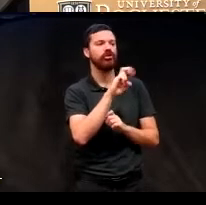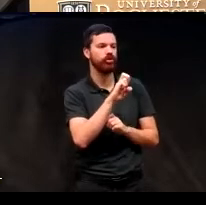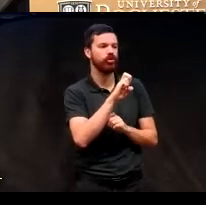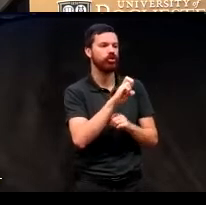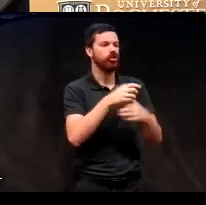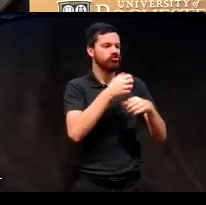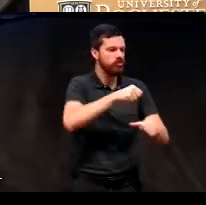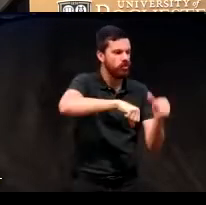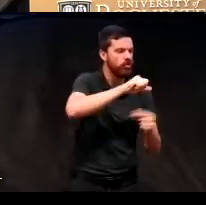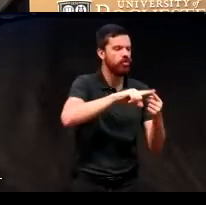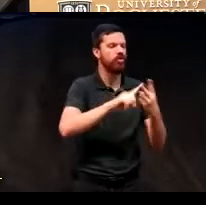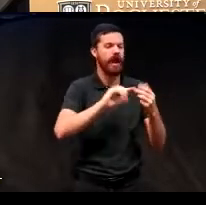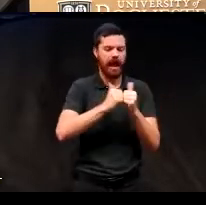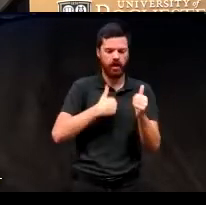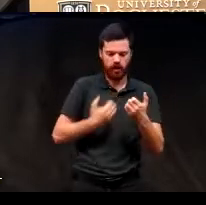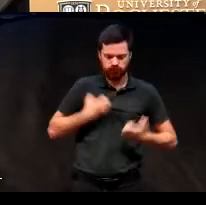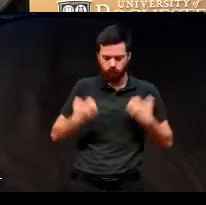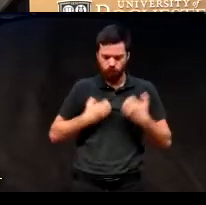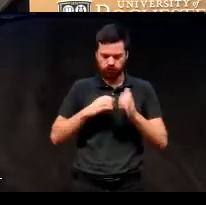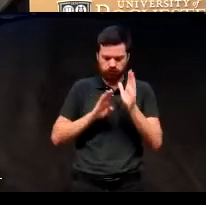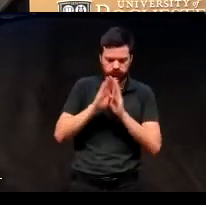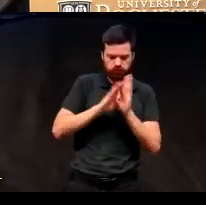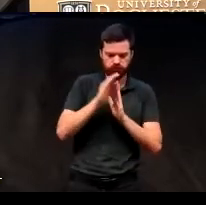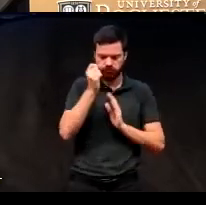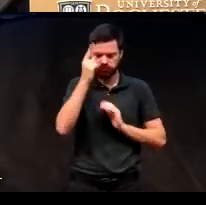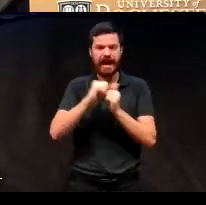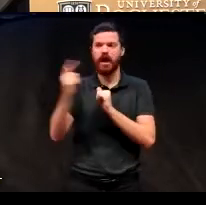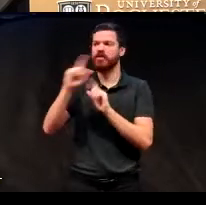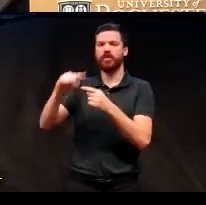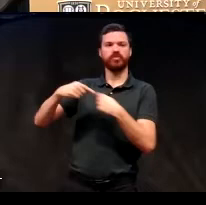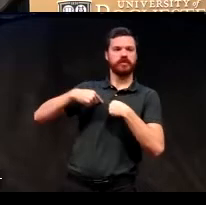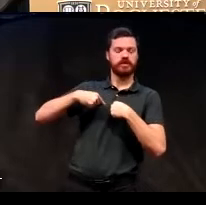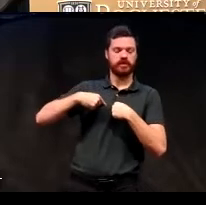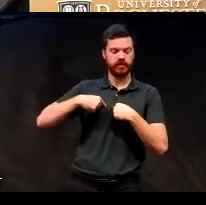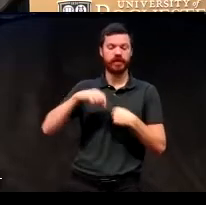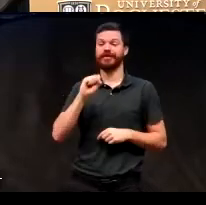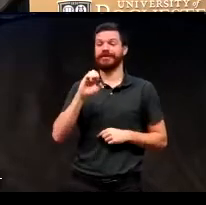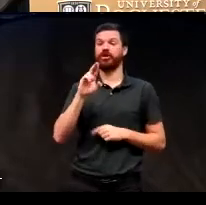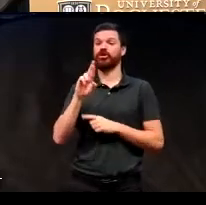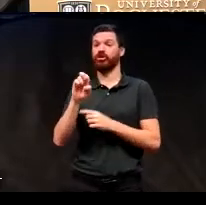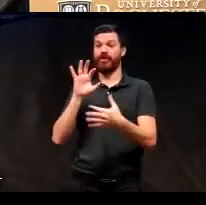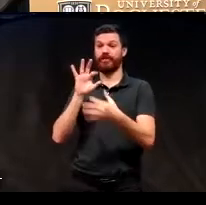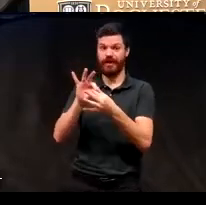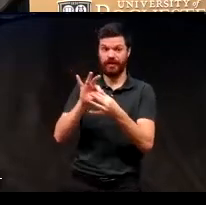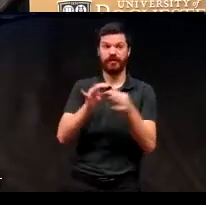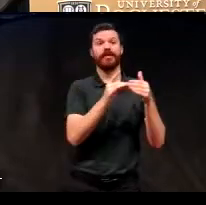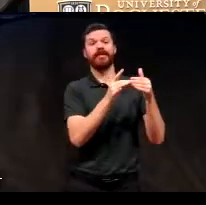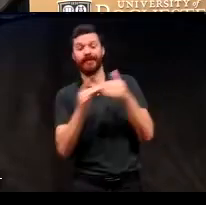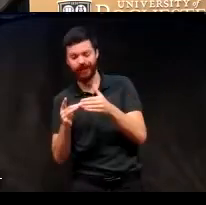emotionally, and how others will respond to you. Now, secure attachment leads to empathy.